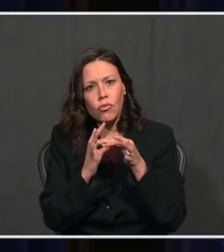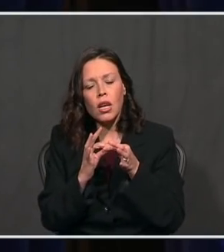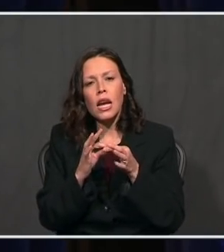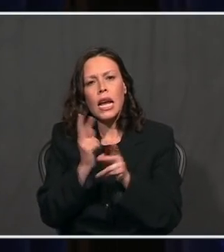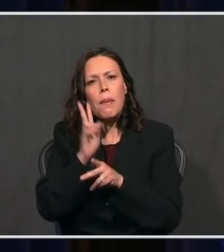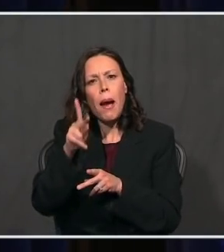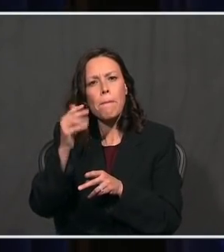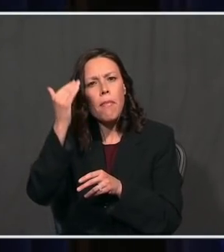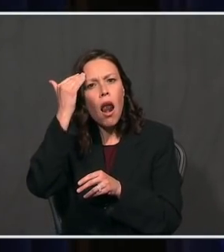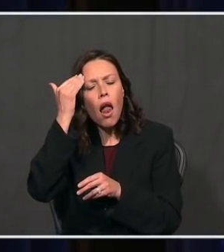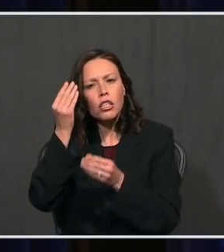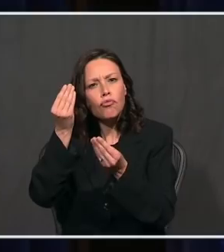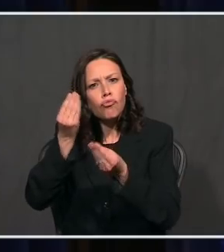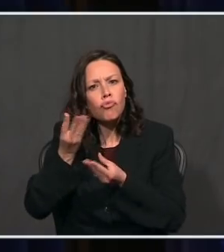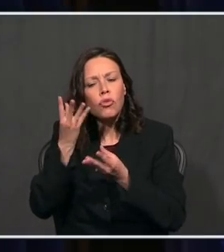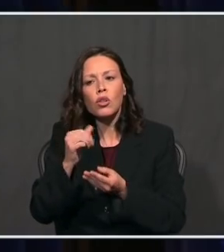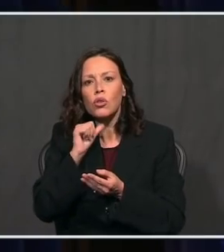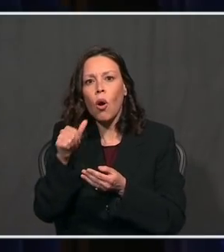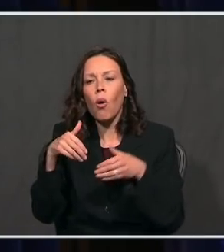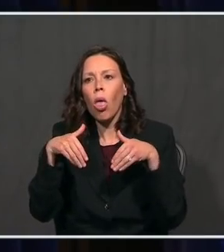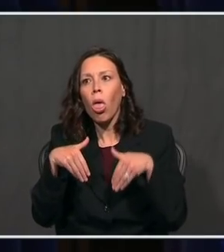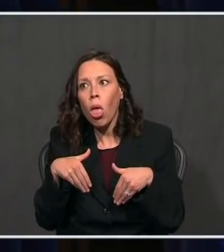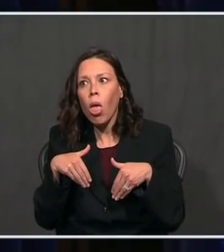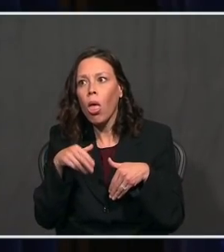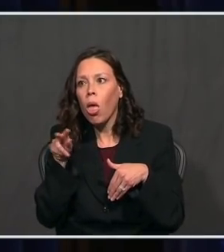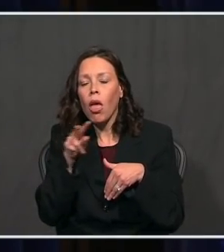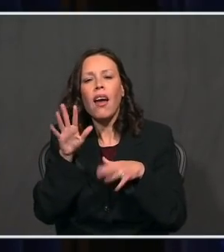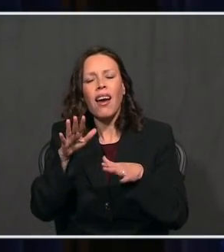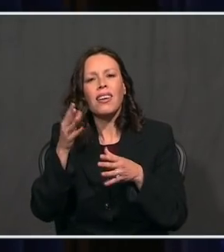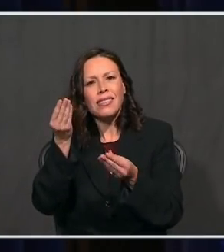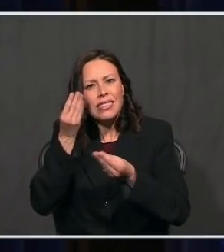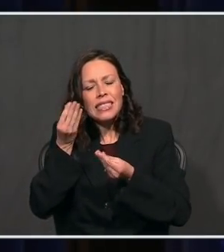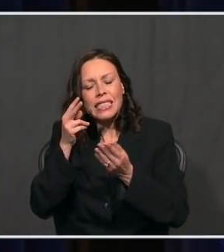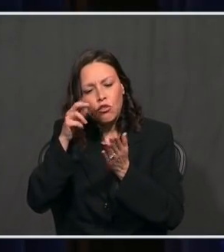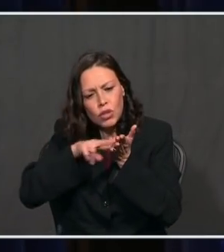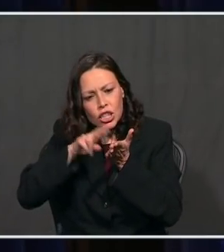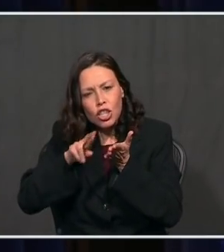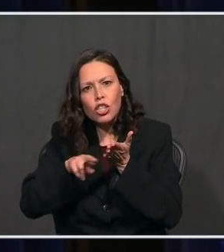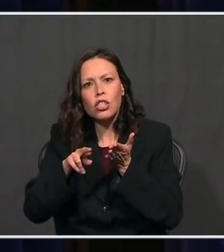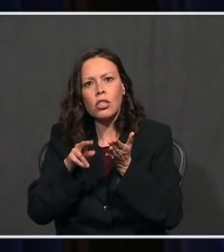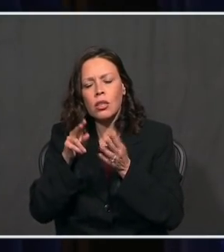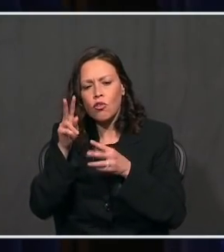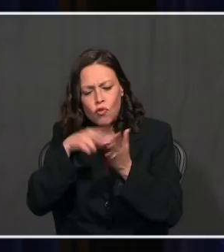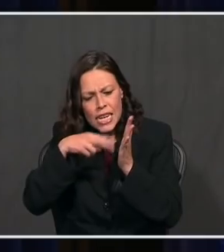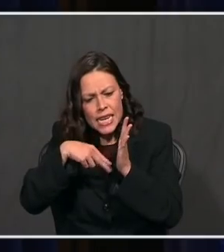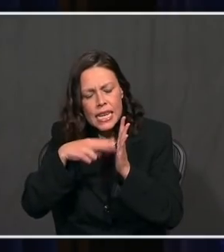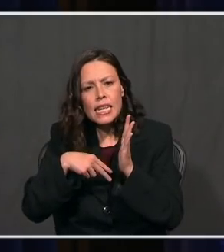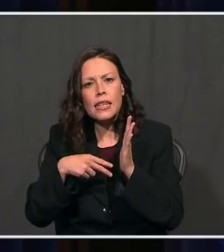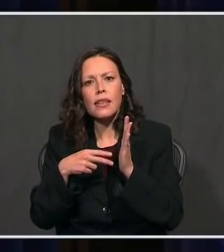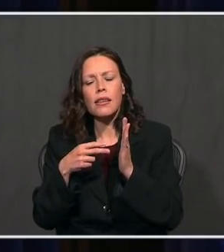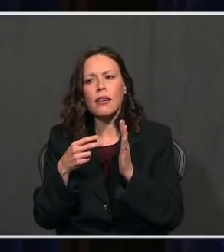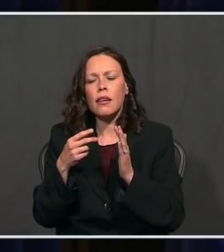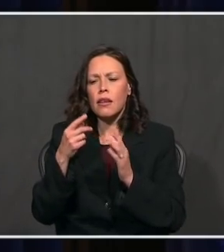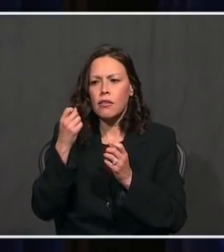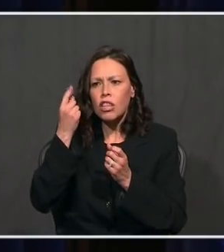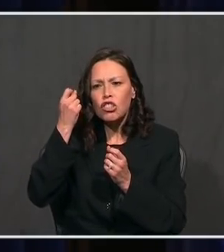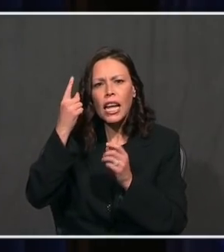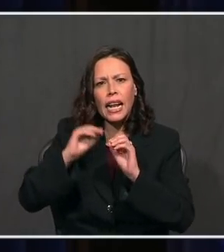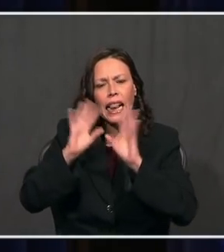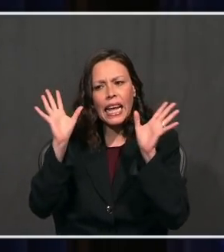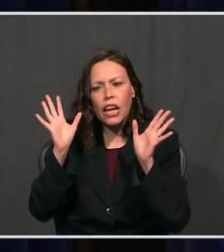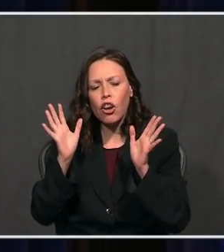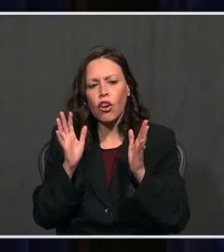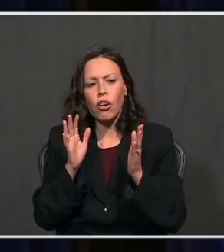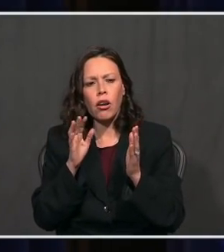informed, right? Don't be led. Understand, do your research, hold yourself accountable to